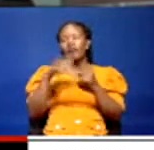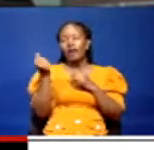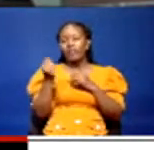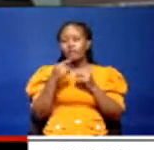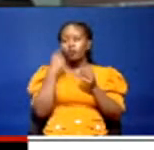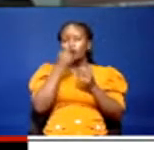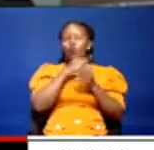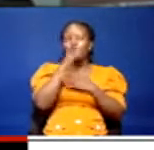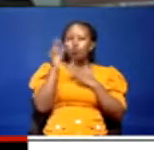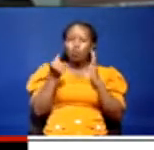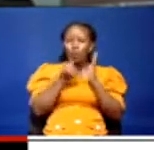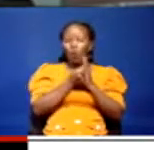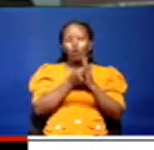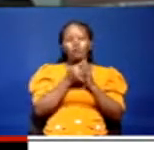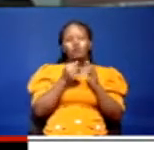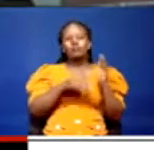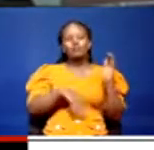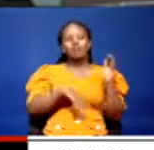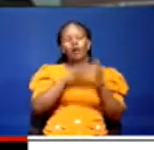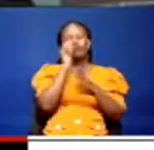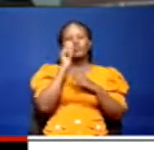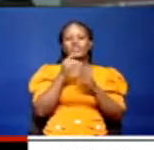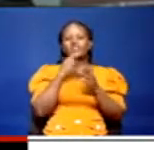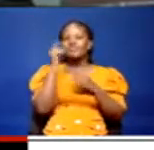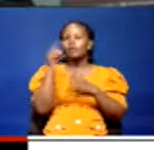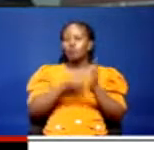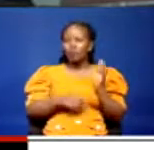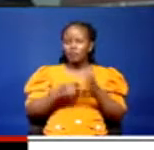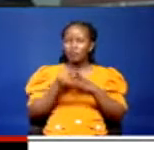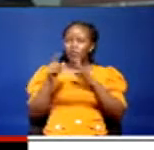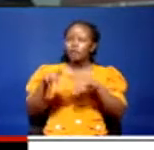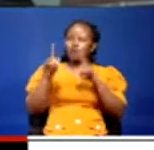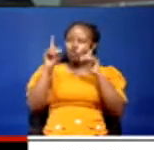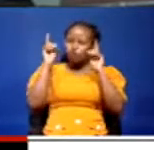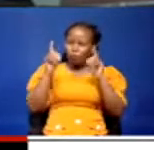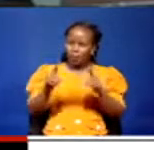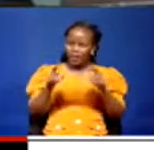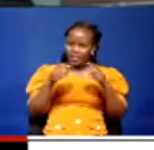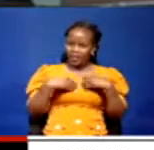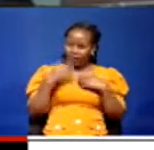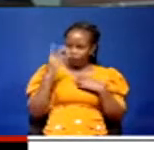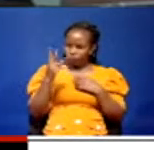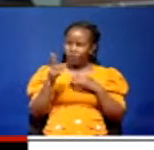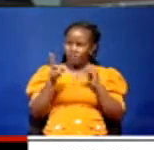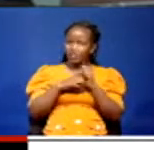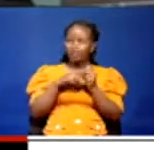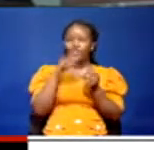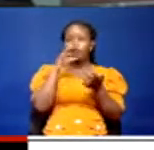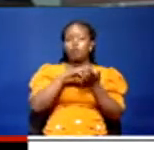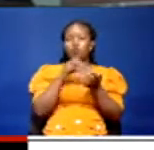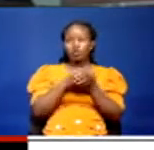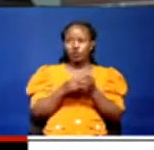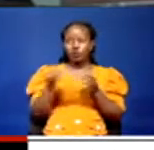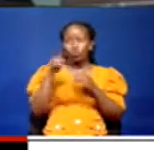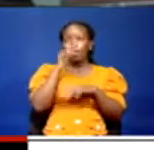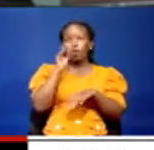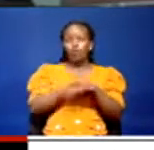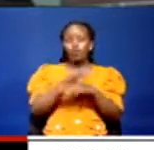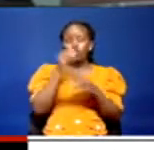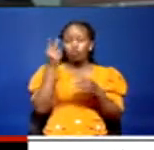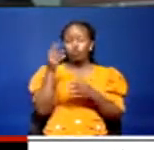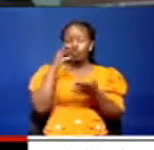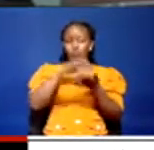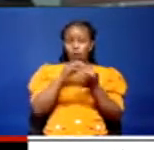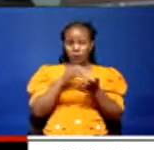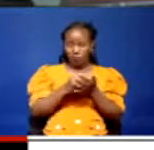out and they said, you must give us the 47 seats. We got those seats courtesy of those two mothers. And so